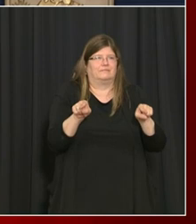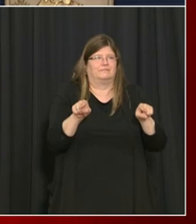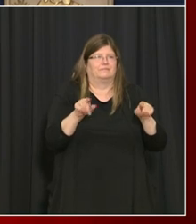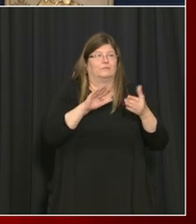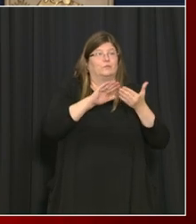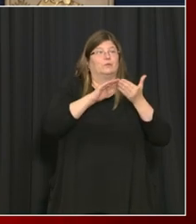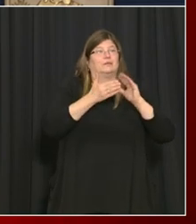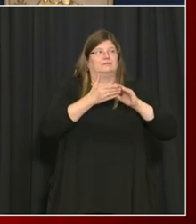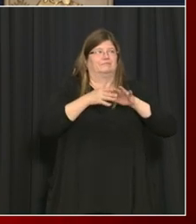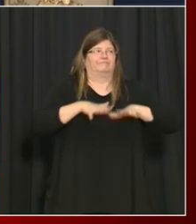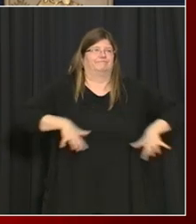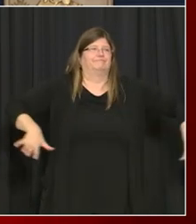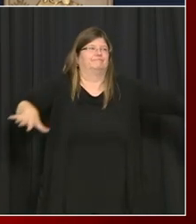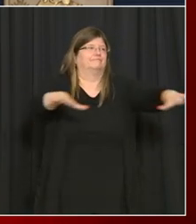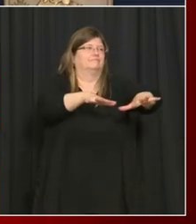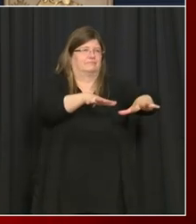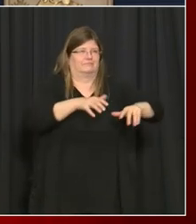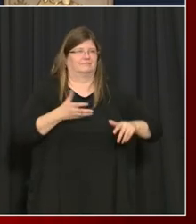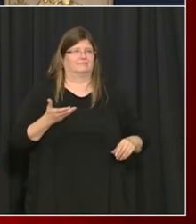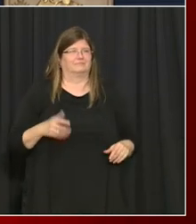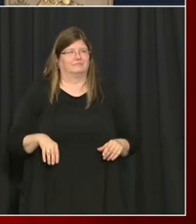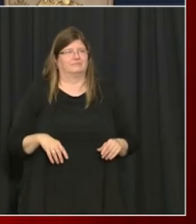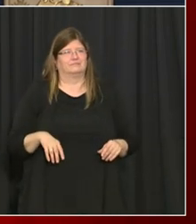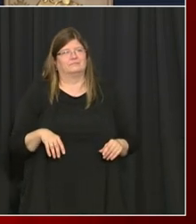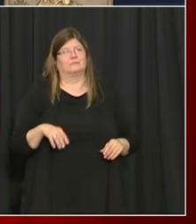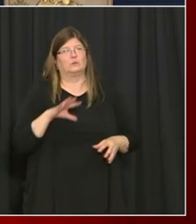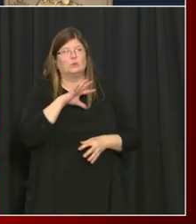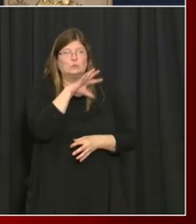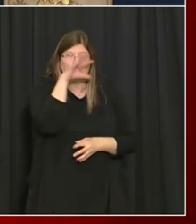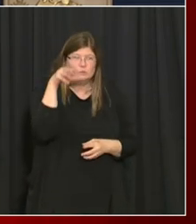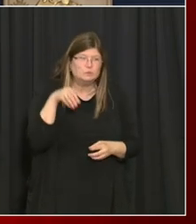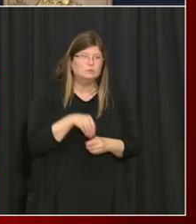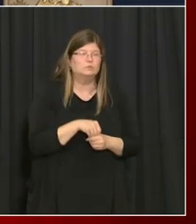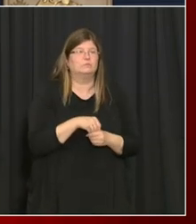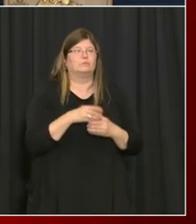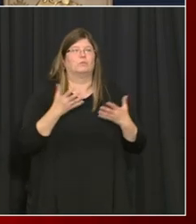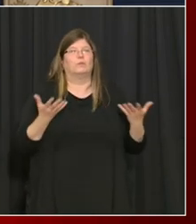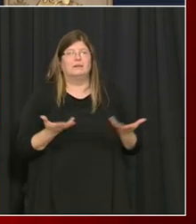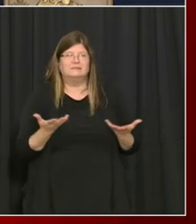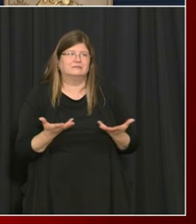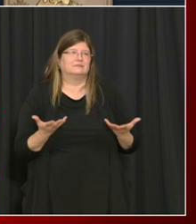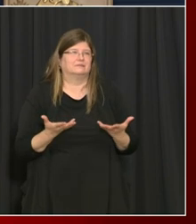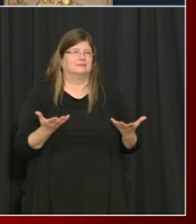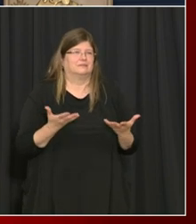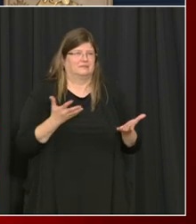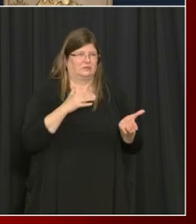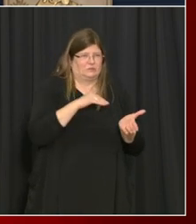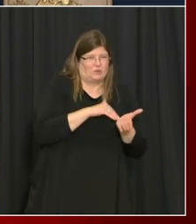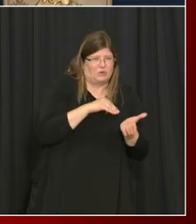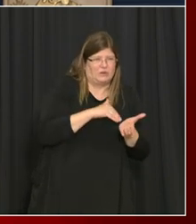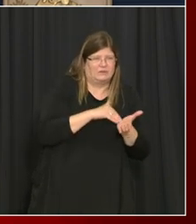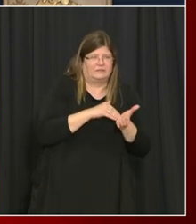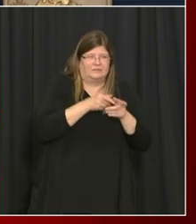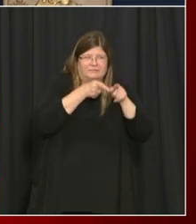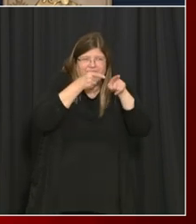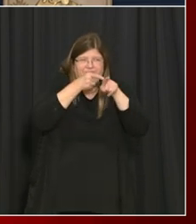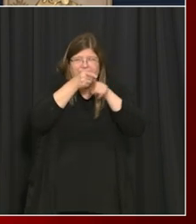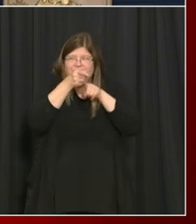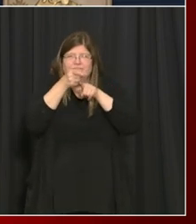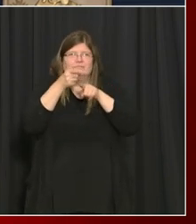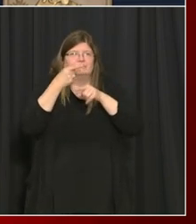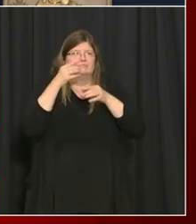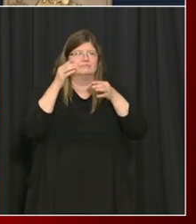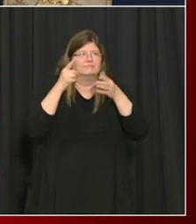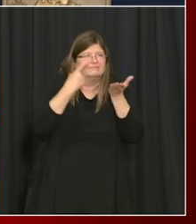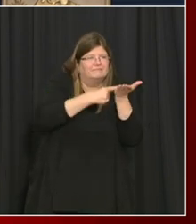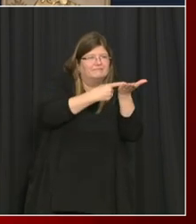spread, which includes what the epidemiologists had always follow, and that's with